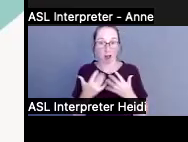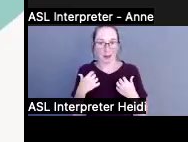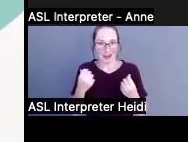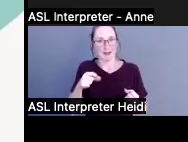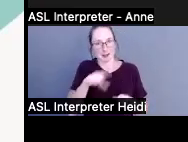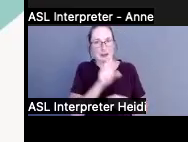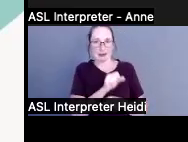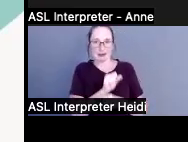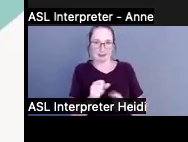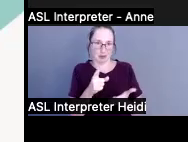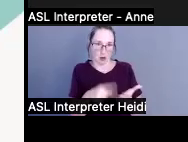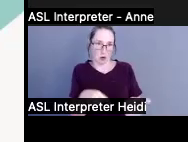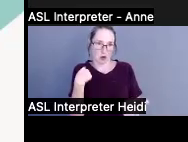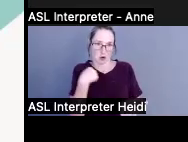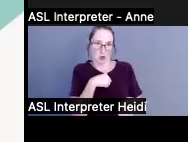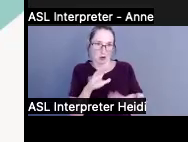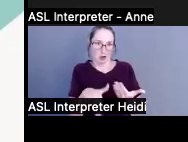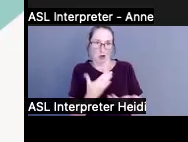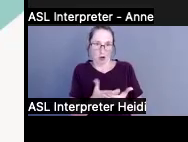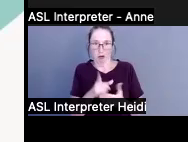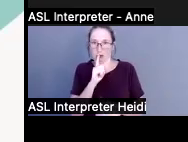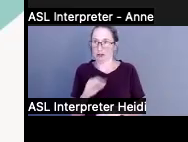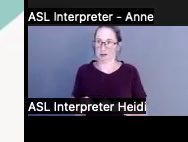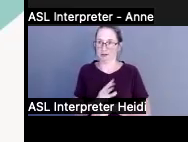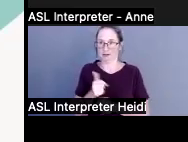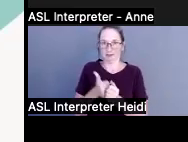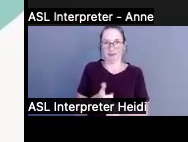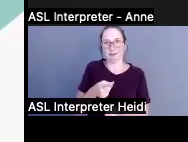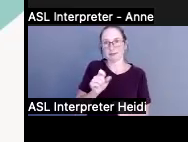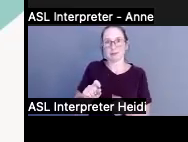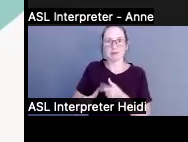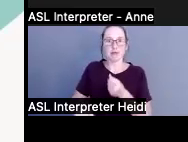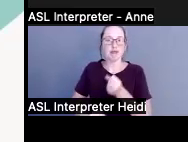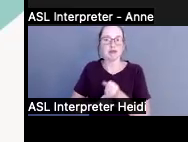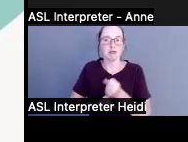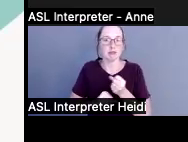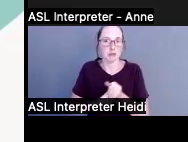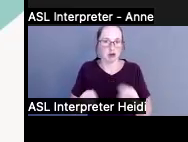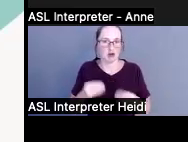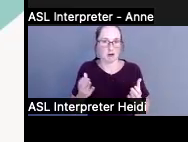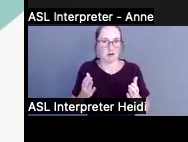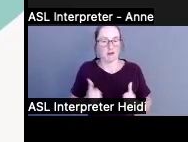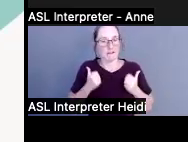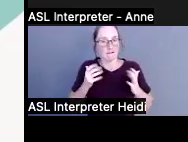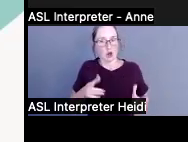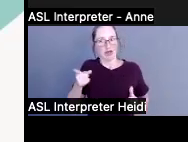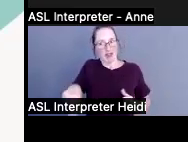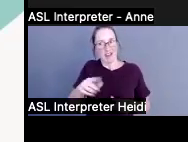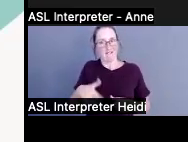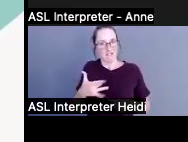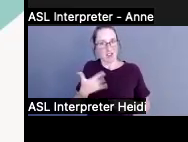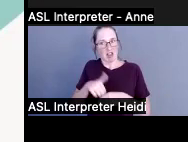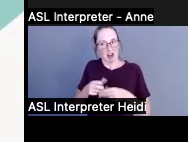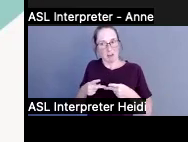fact what we all aspire to, being able to support survivors so that they're in a place where they are able